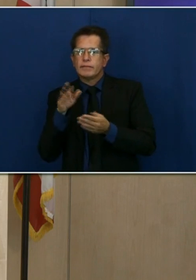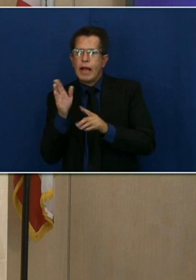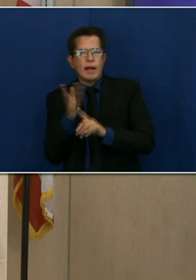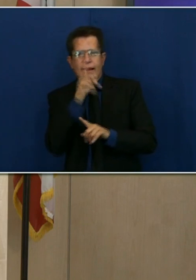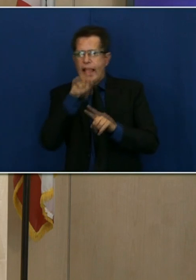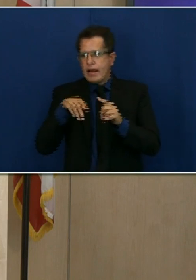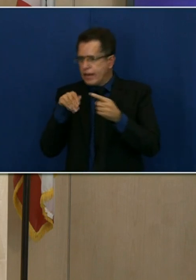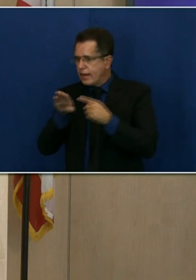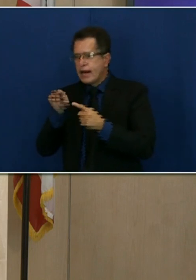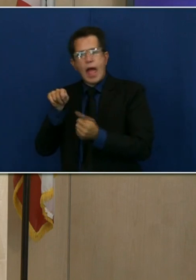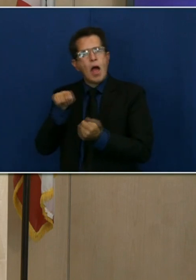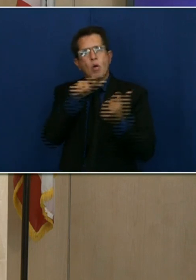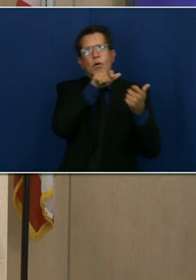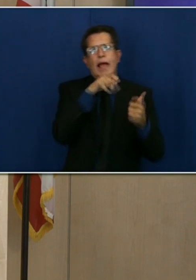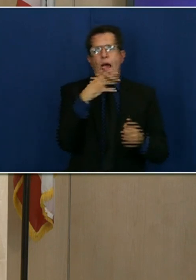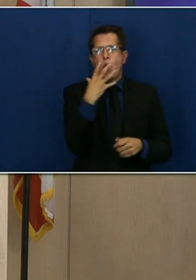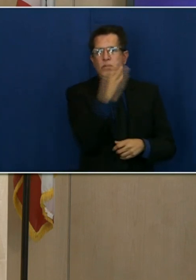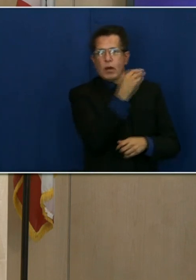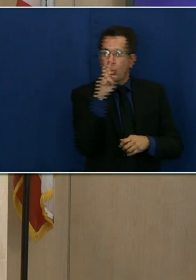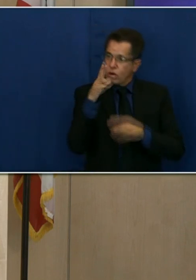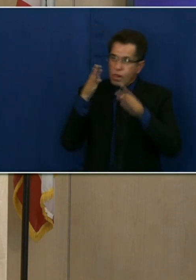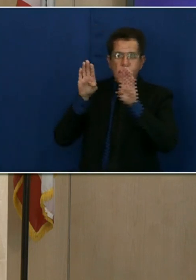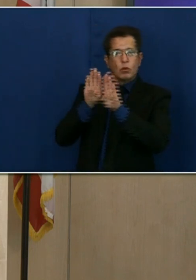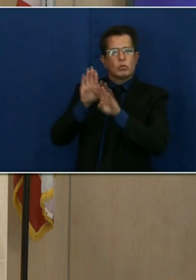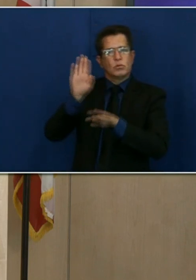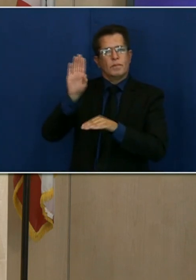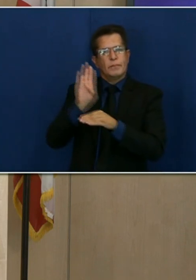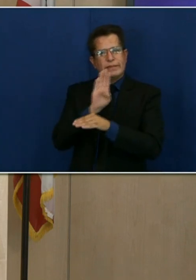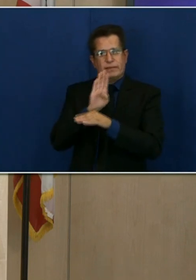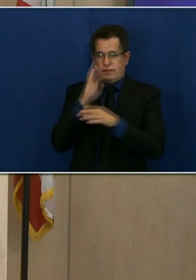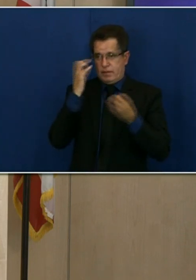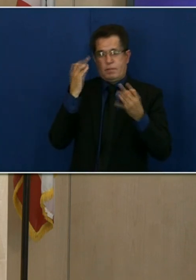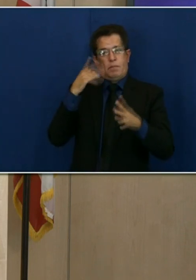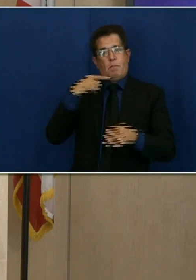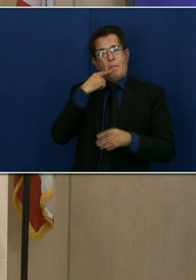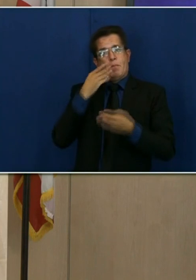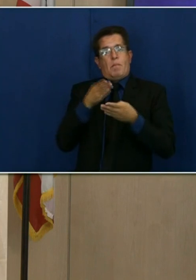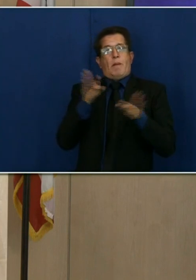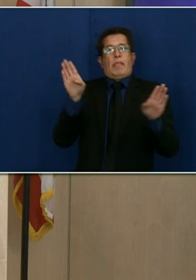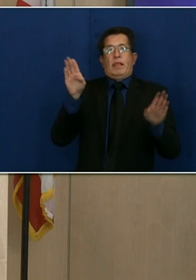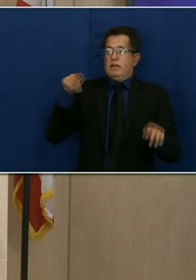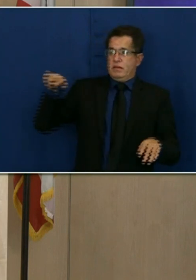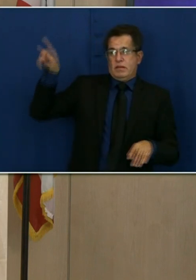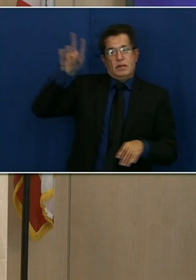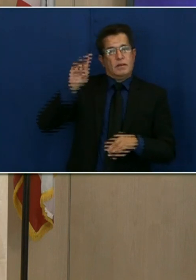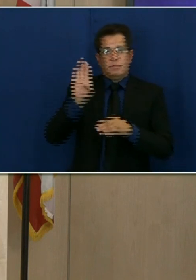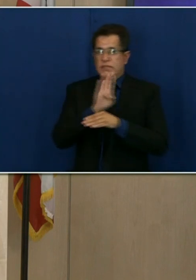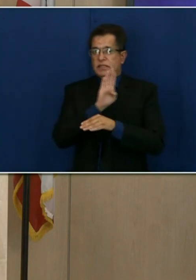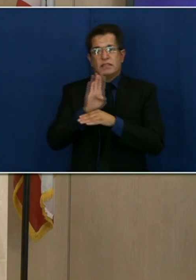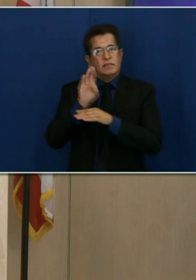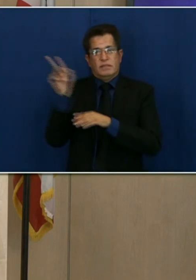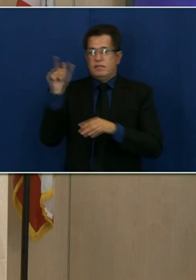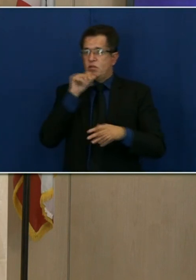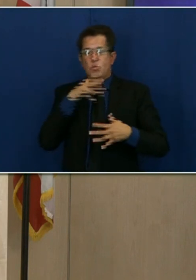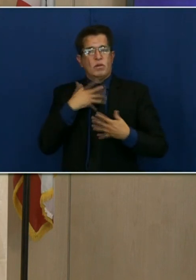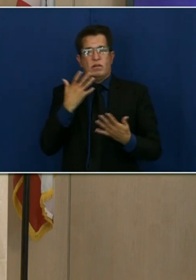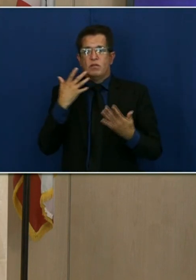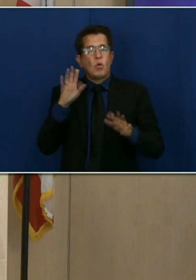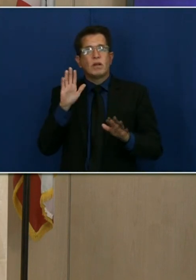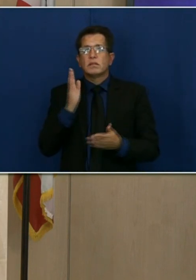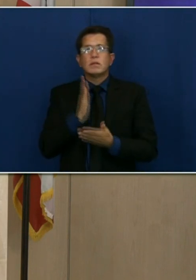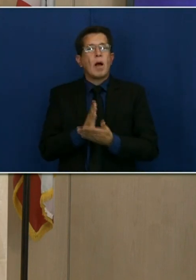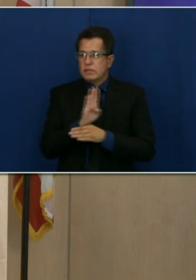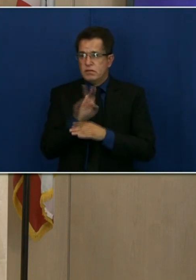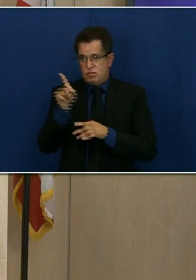shut down. You know, there have been a lot of public statements in the last month or so that a lot of businesses aren't really willing to do that,